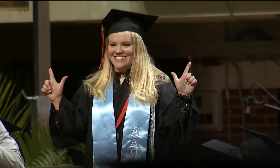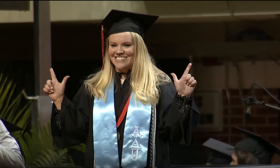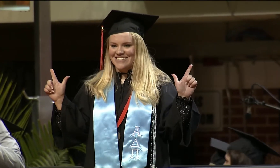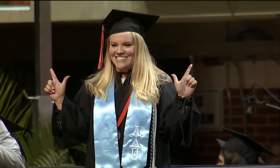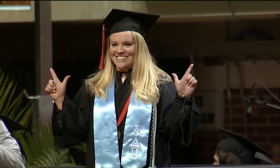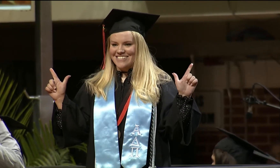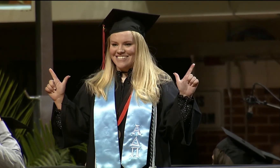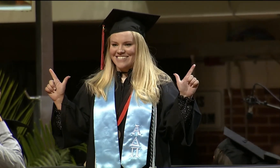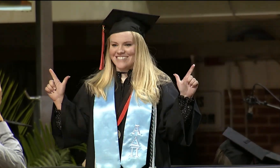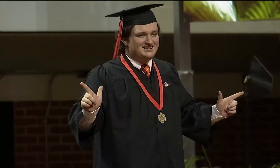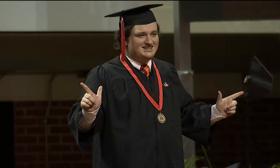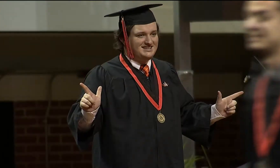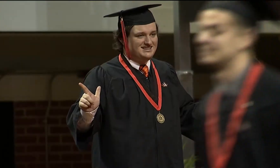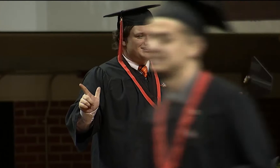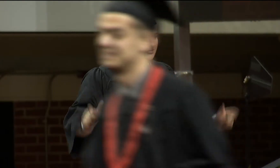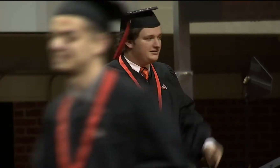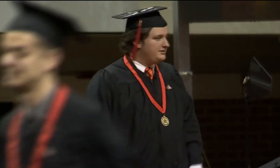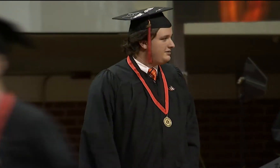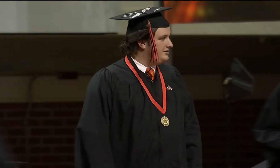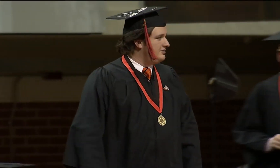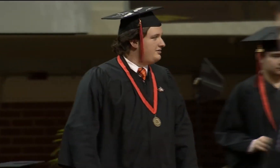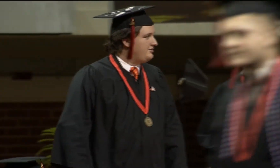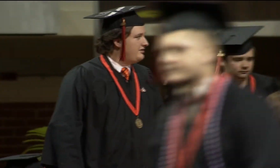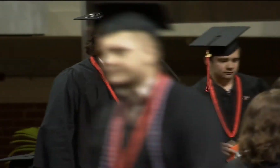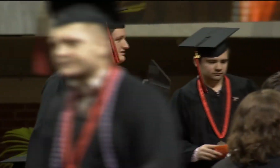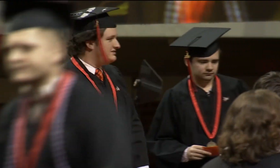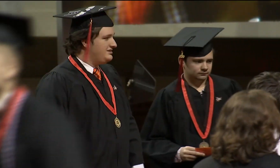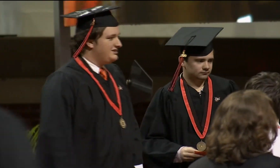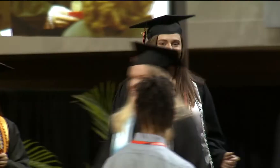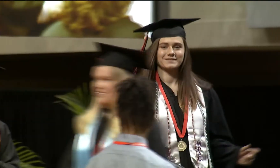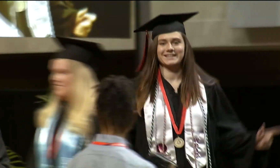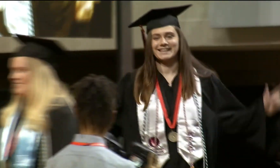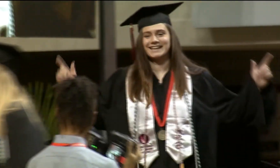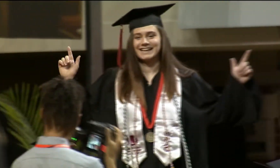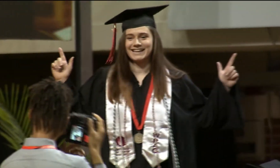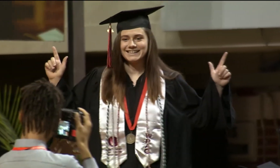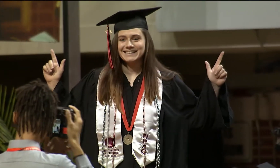Jane Sims. Jeffrey Rodson.